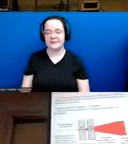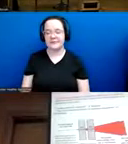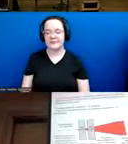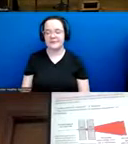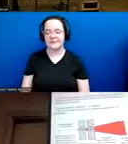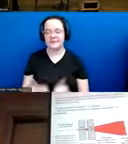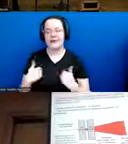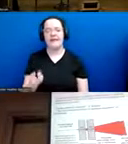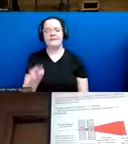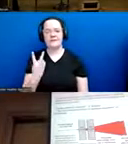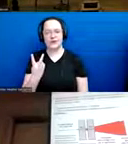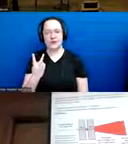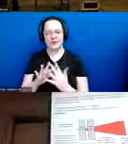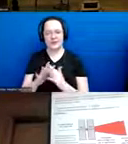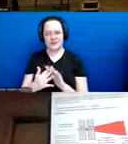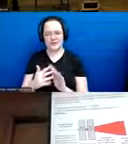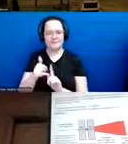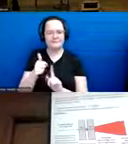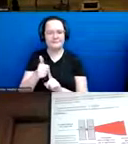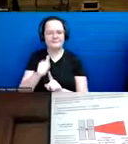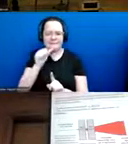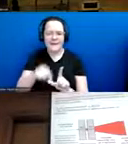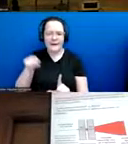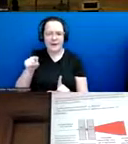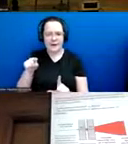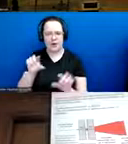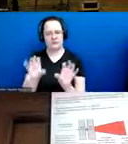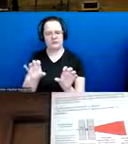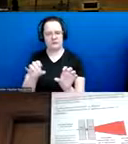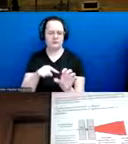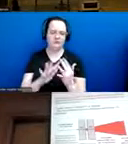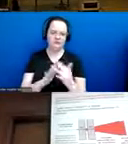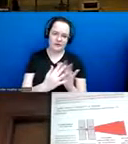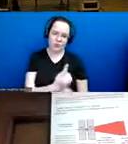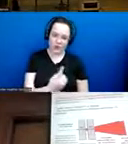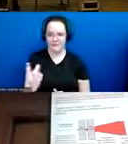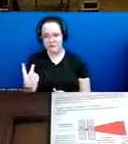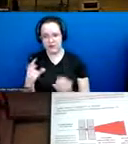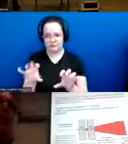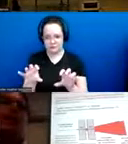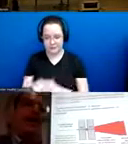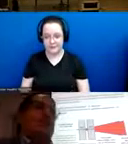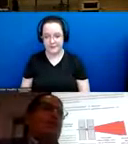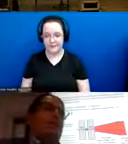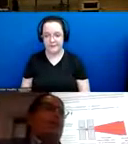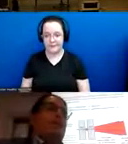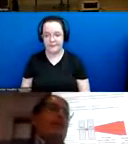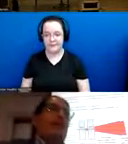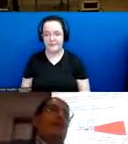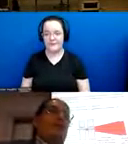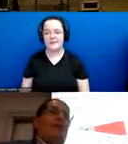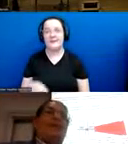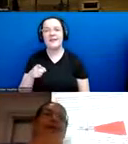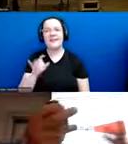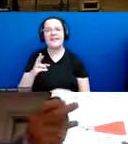two nonlinear crystals. You see here crystal 1 and crystal 2. And because this process that is called spontaneous parametric